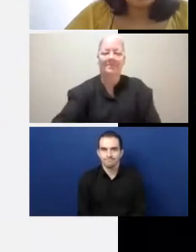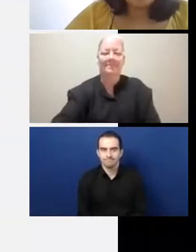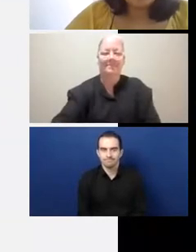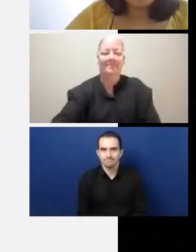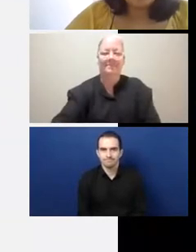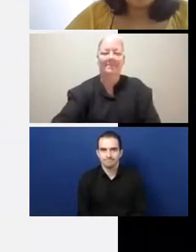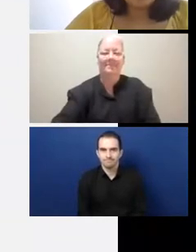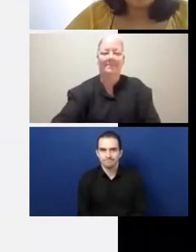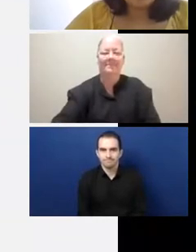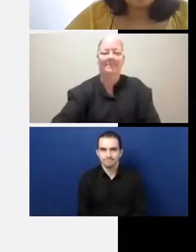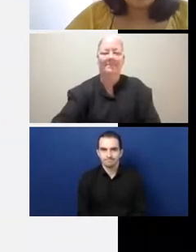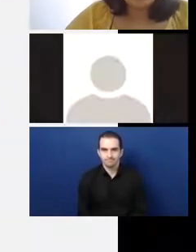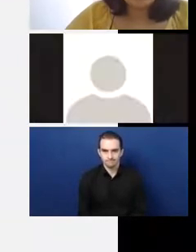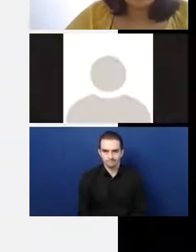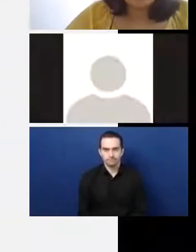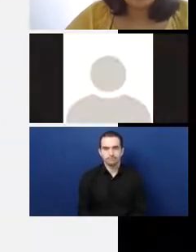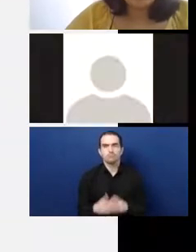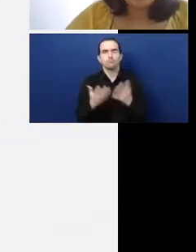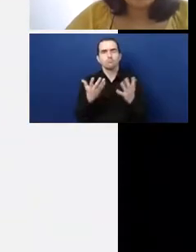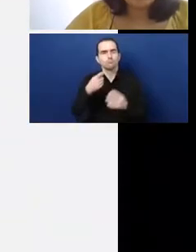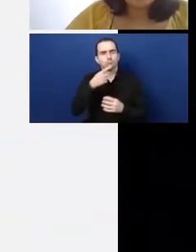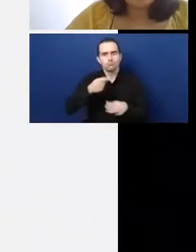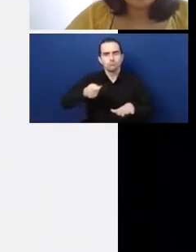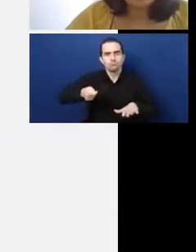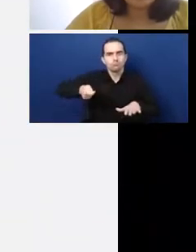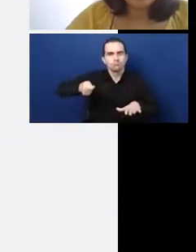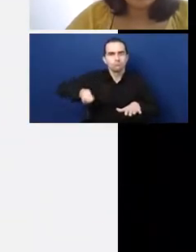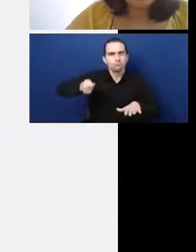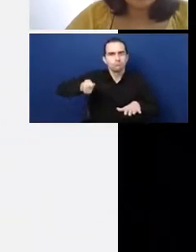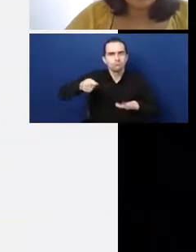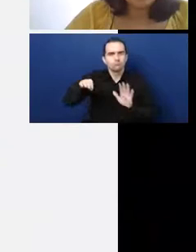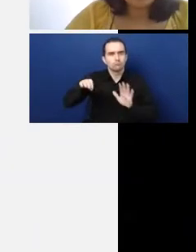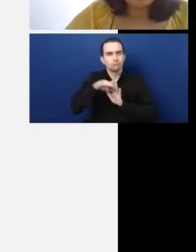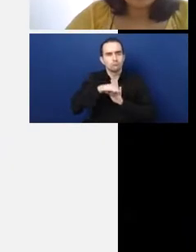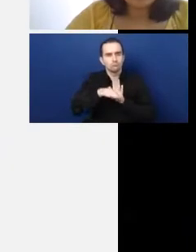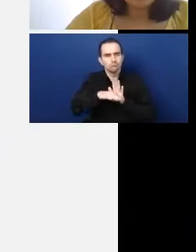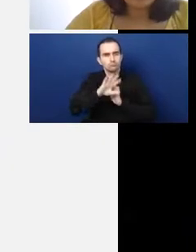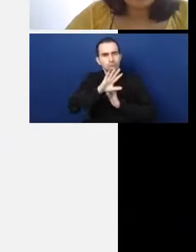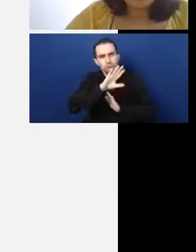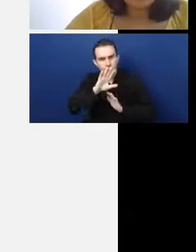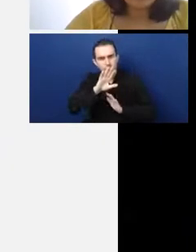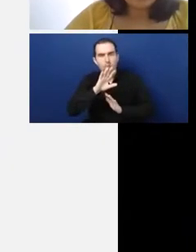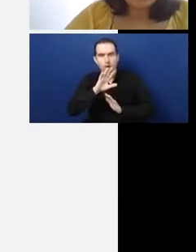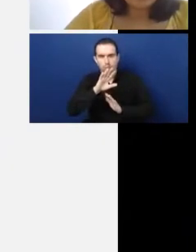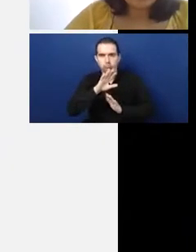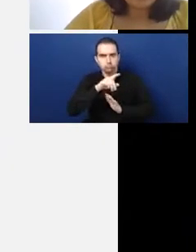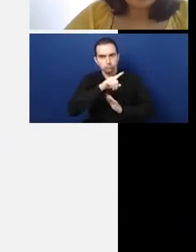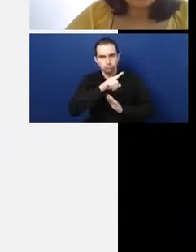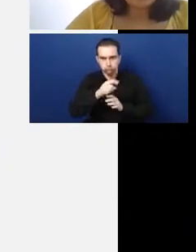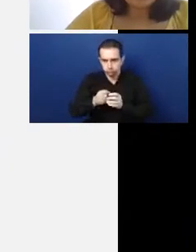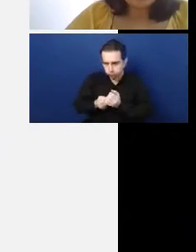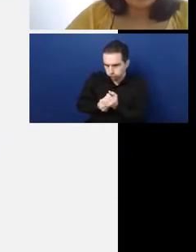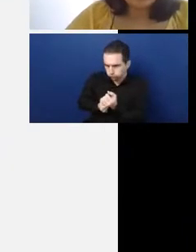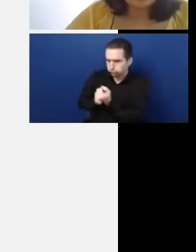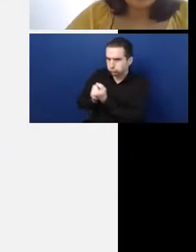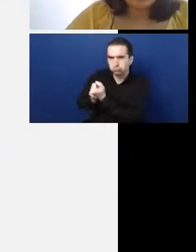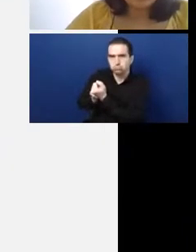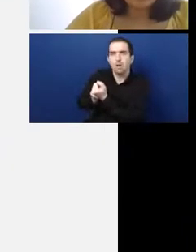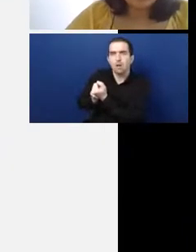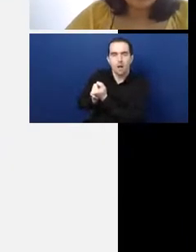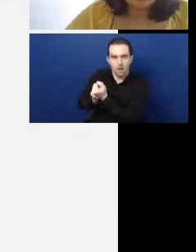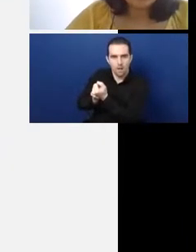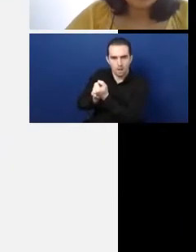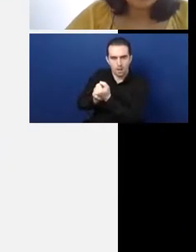aids, but of course, facilitating them to go down to the deep in the villages to look for evidence and also to look to support